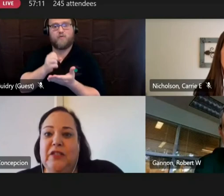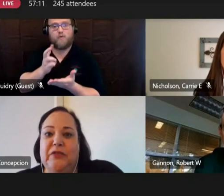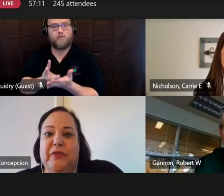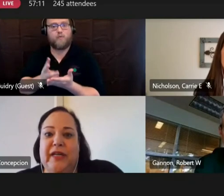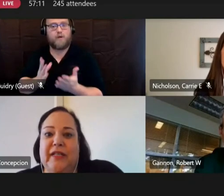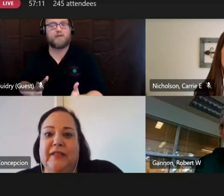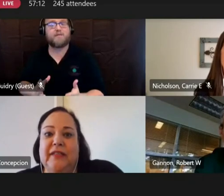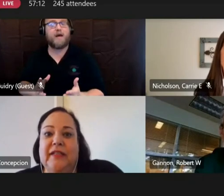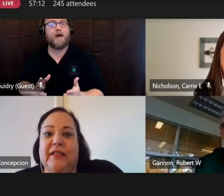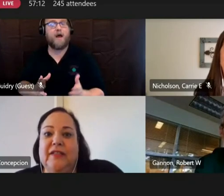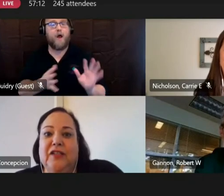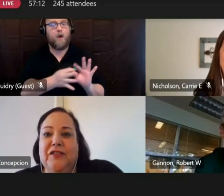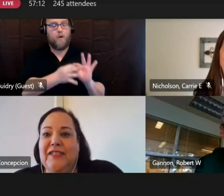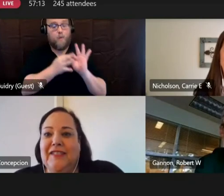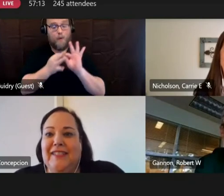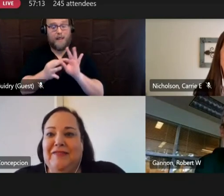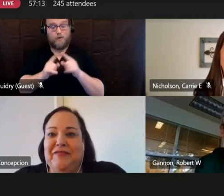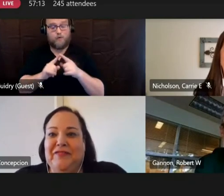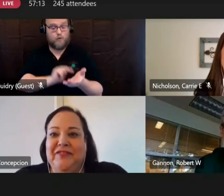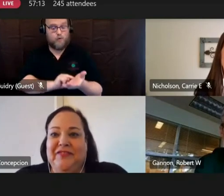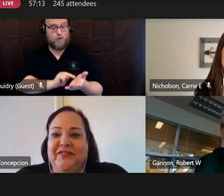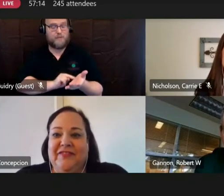to Dr. Nicholson.